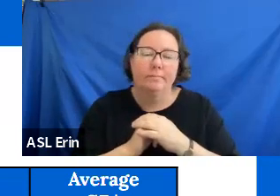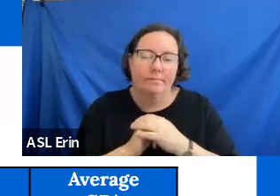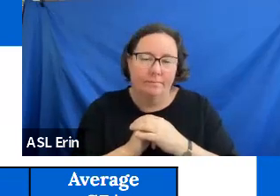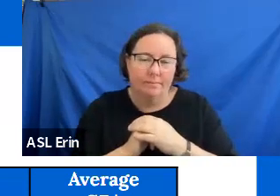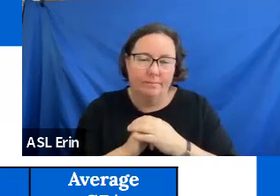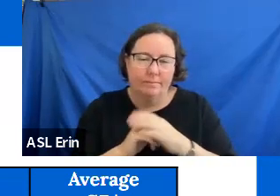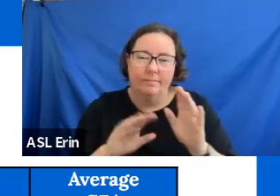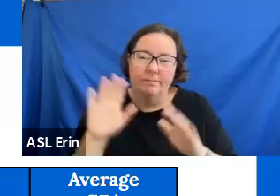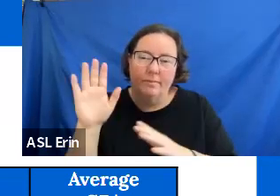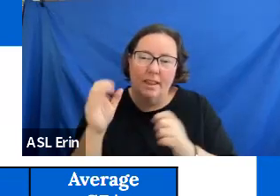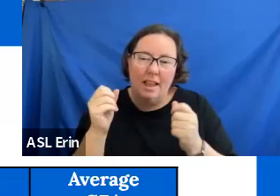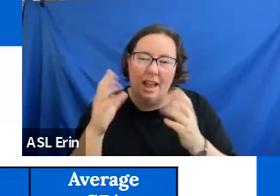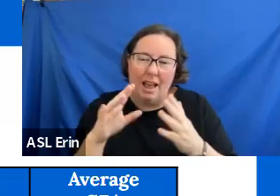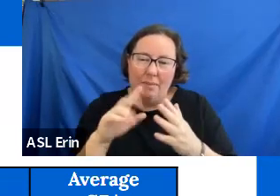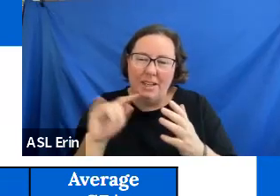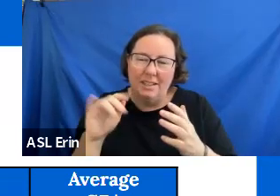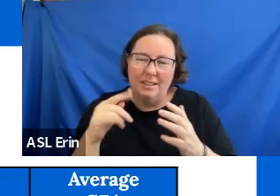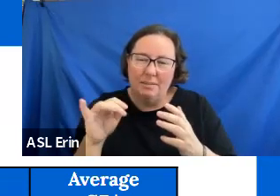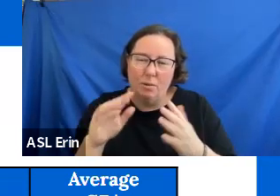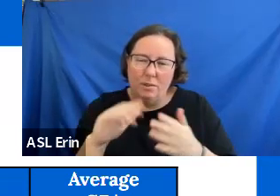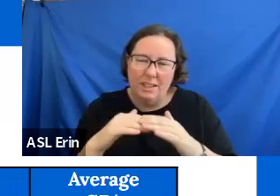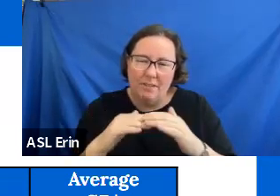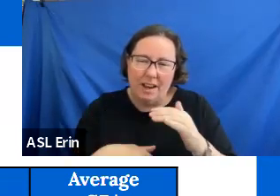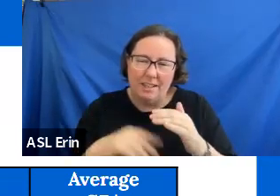So how many zip codes have less than 10 invitations?